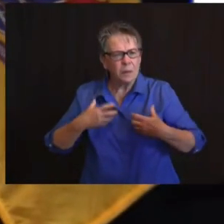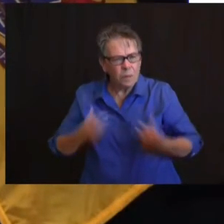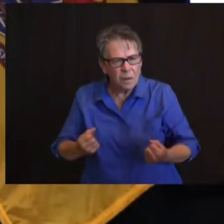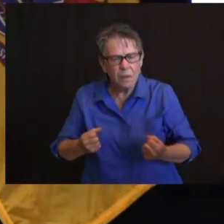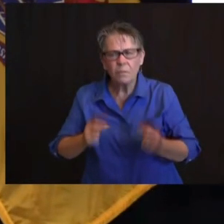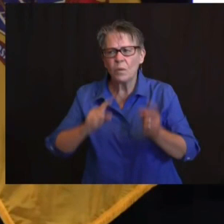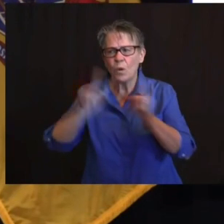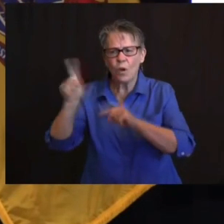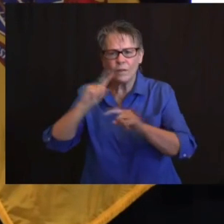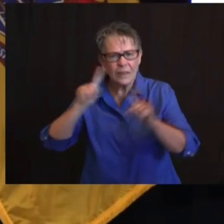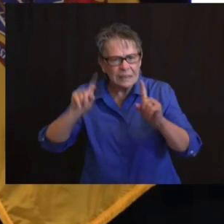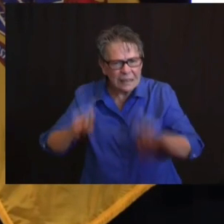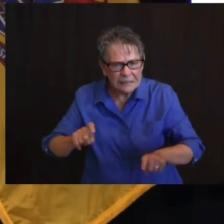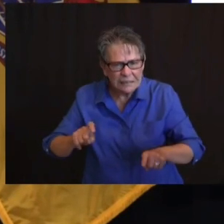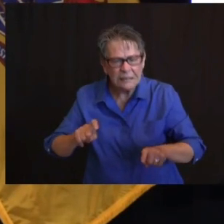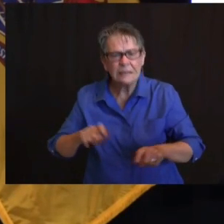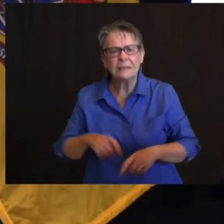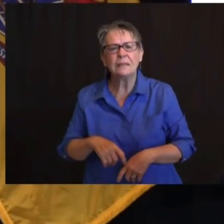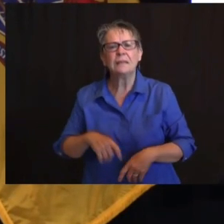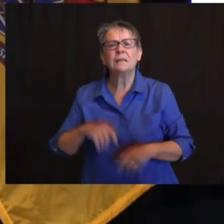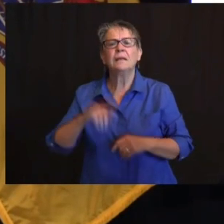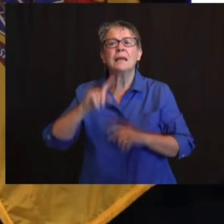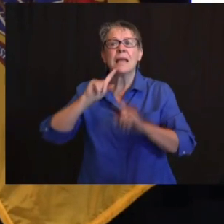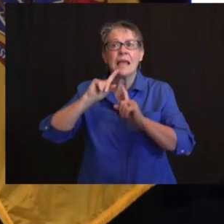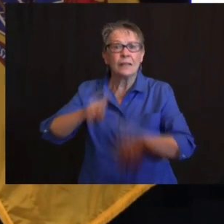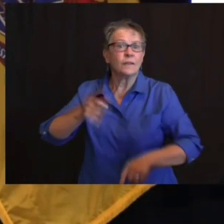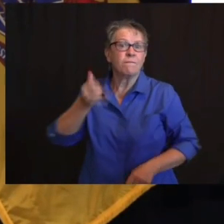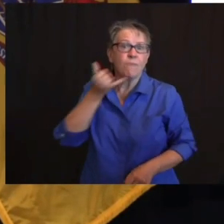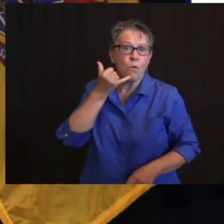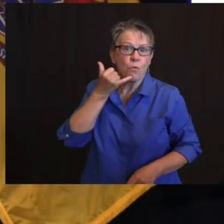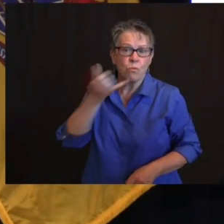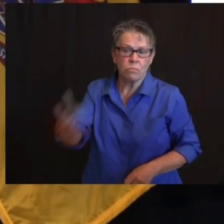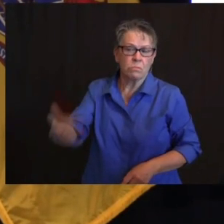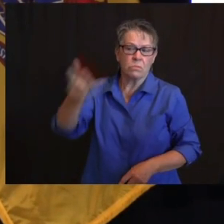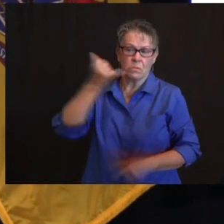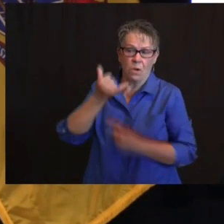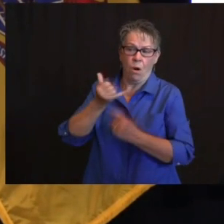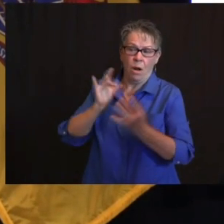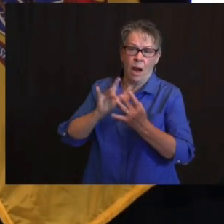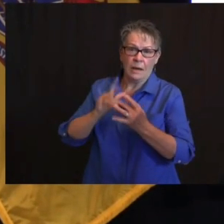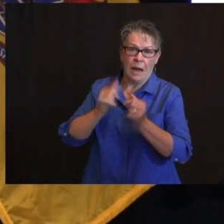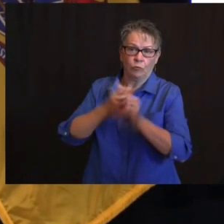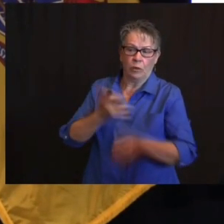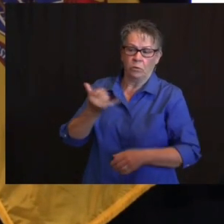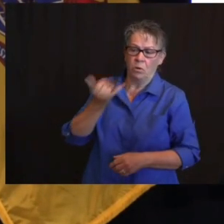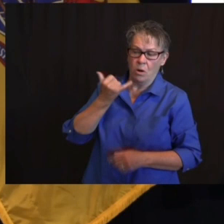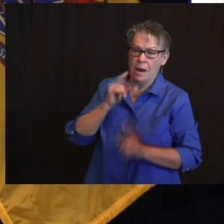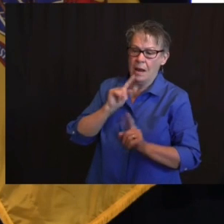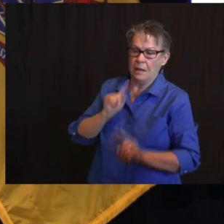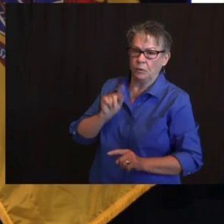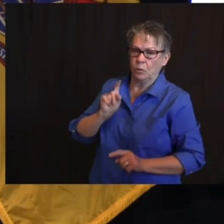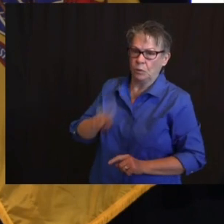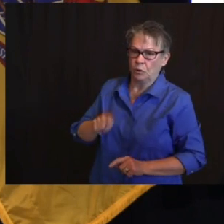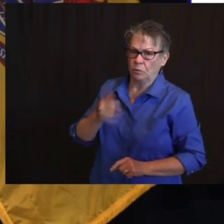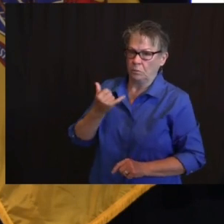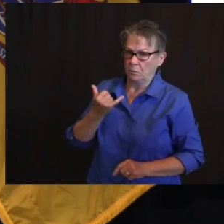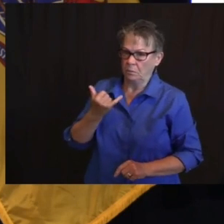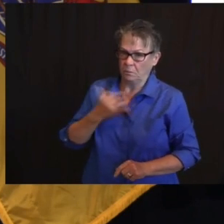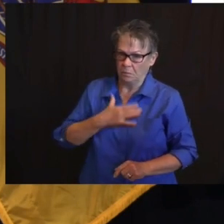the call. Now, that's a good watchword for all of us out there. Thank you, Judy, for that and for